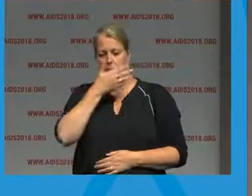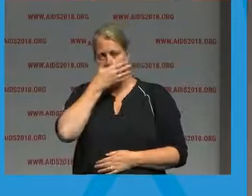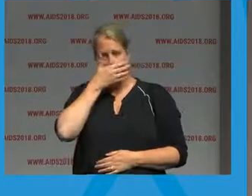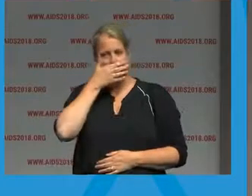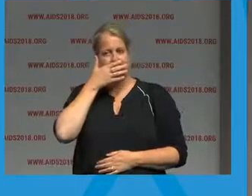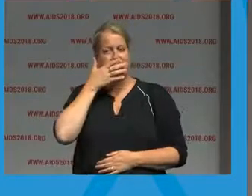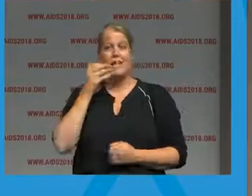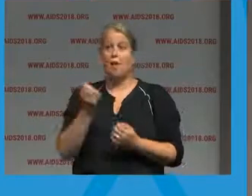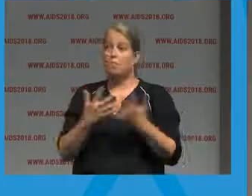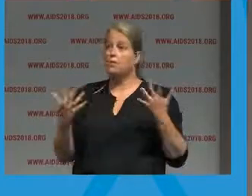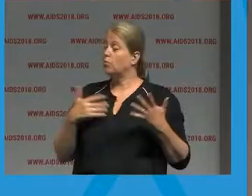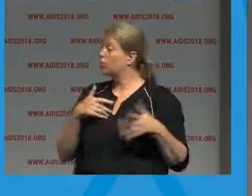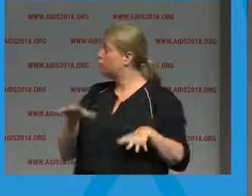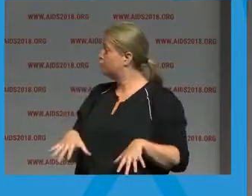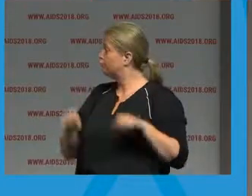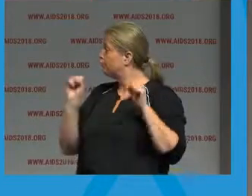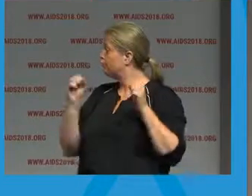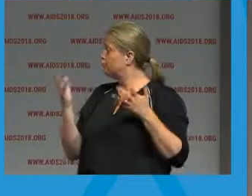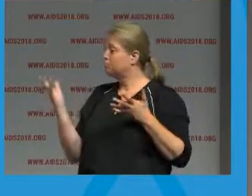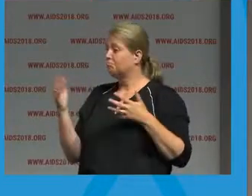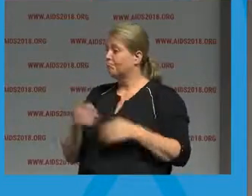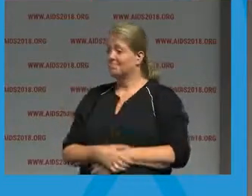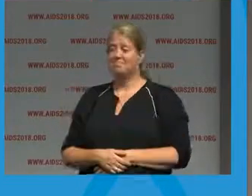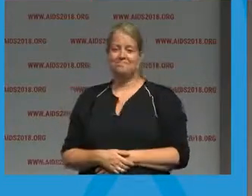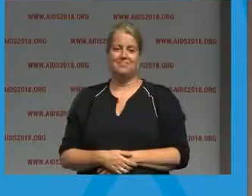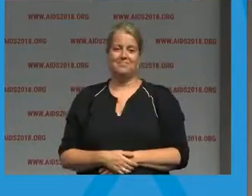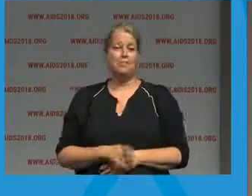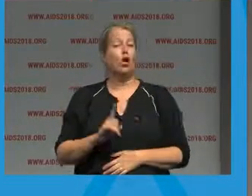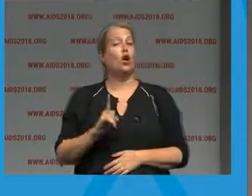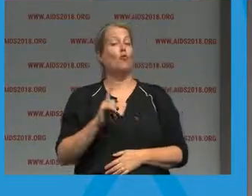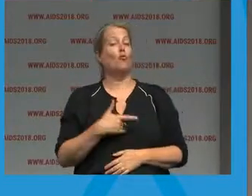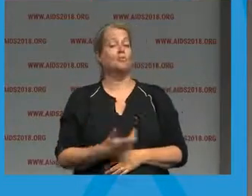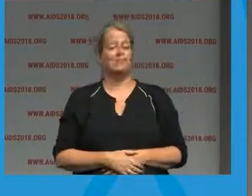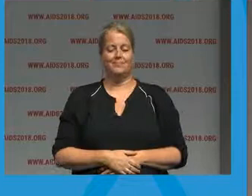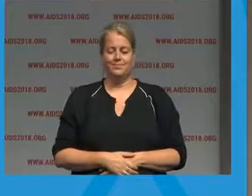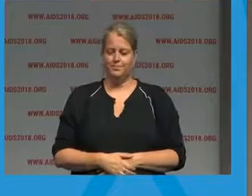So anybody want to start with any of those questions? Carol? What's that?